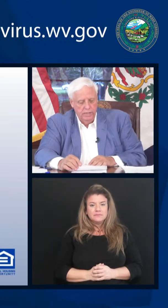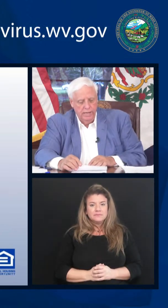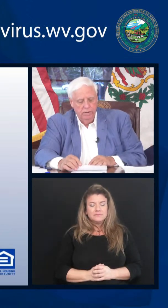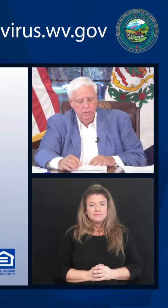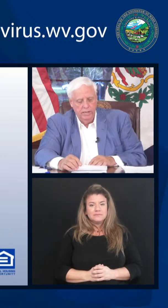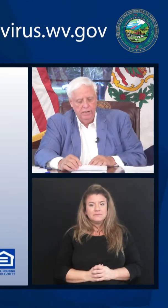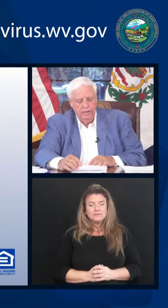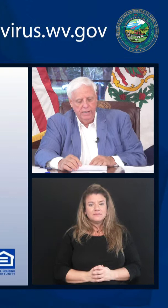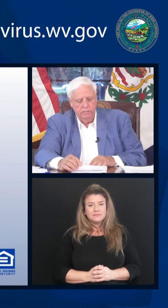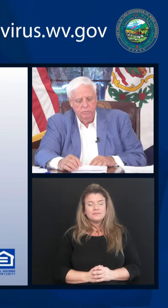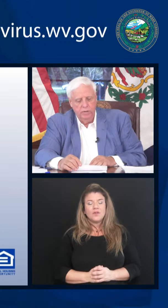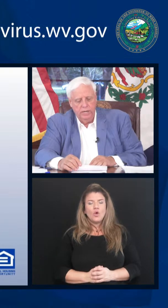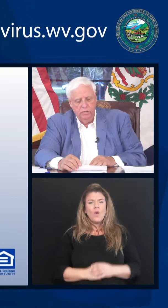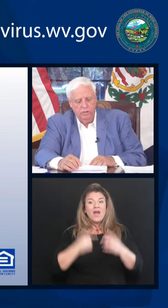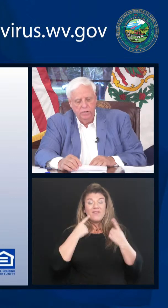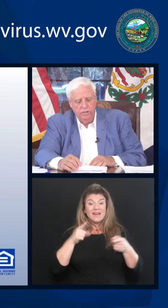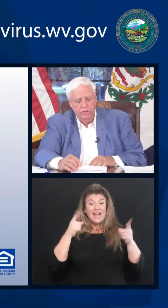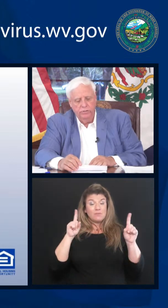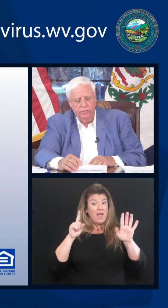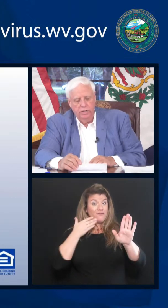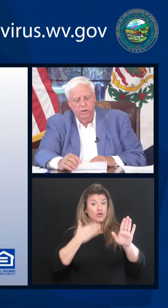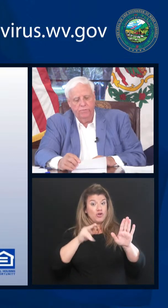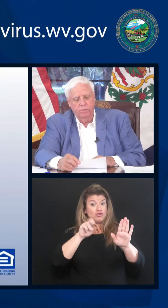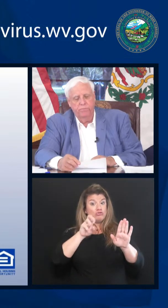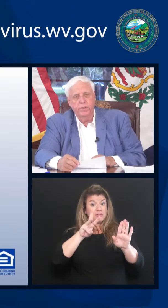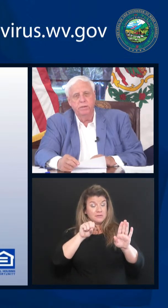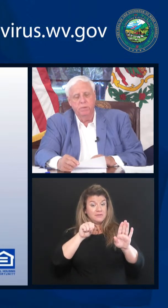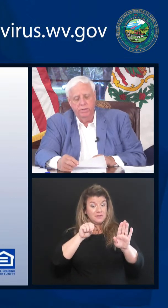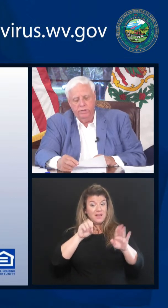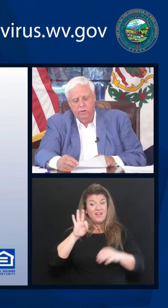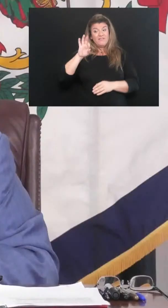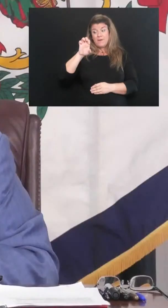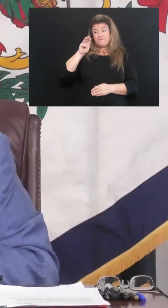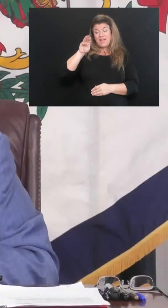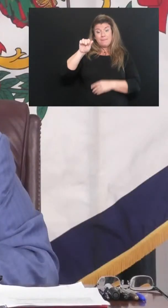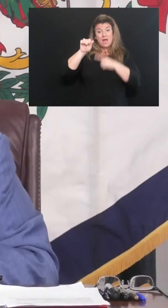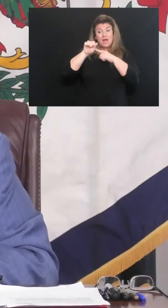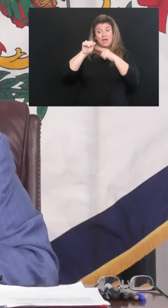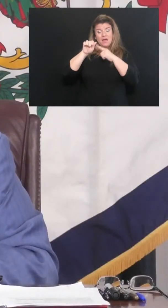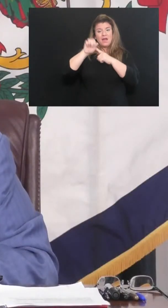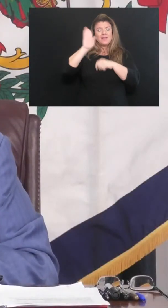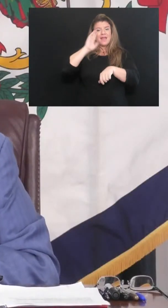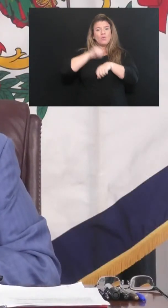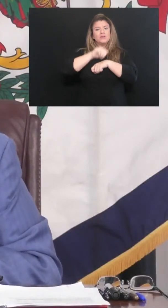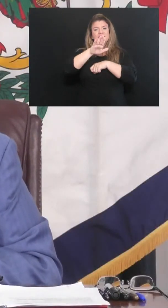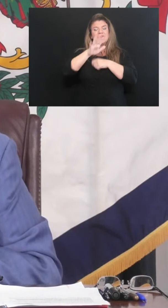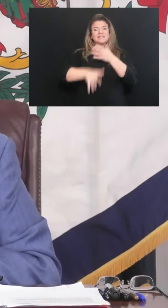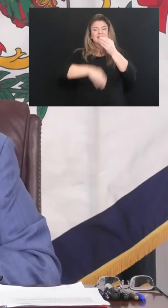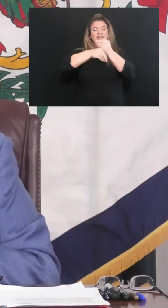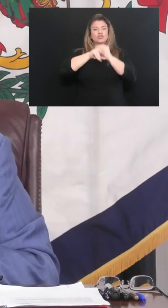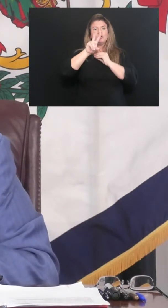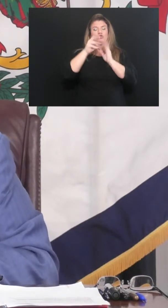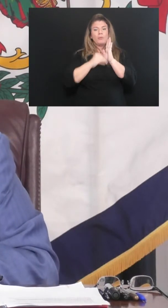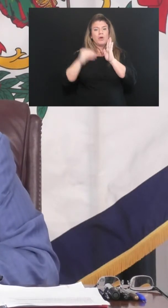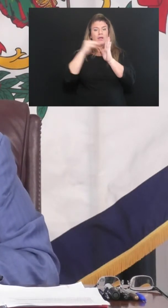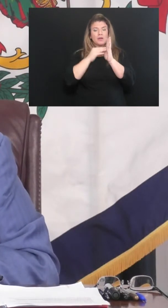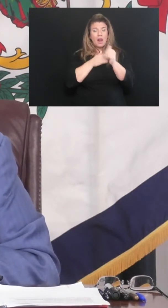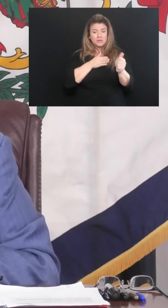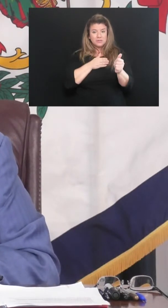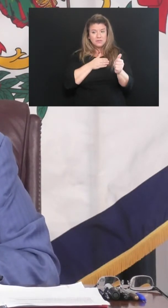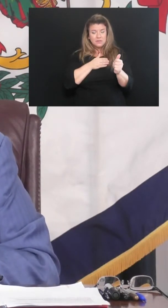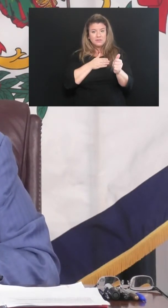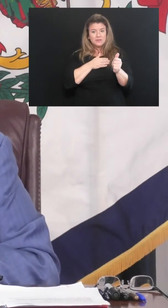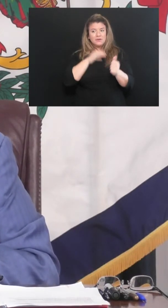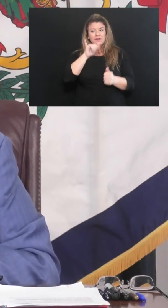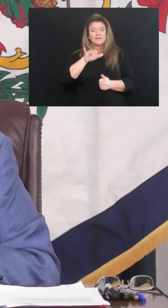We got an announcement. We got good news, from FEMA that they're going to send us an additional $2 million, that's